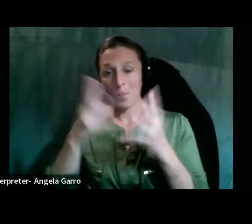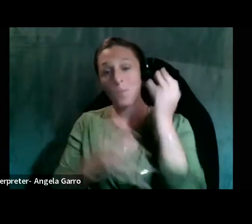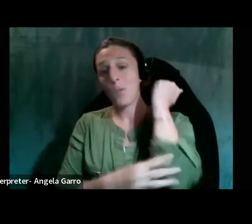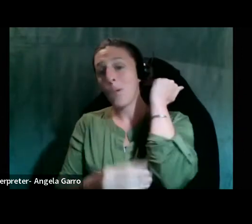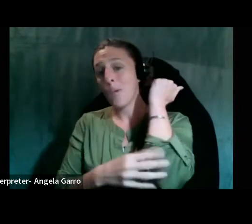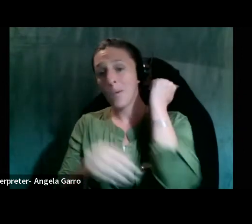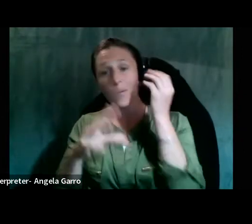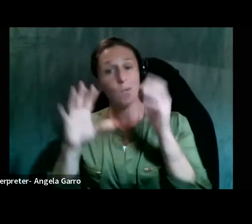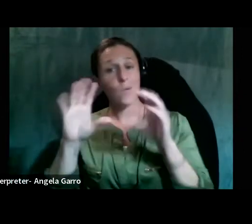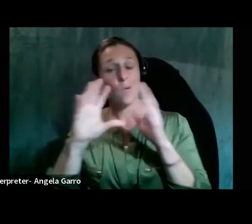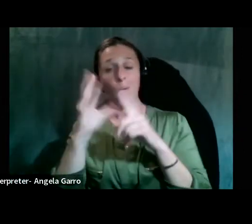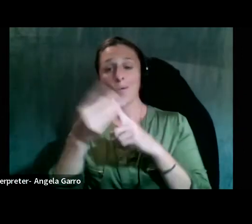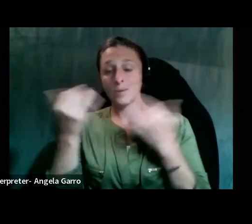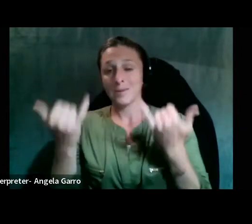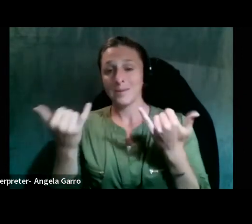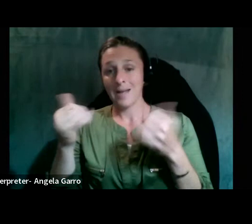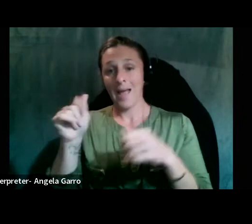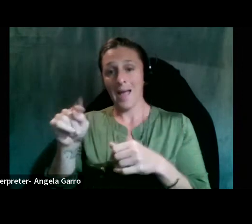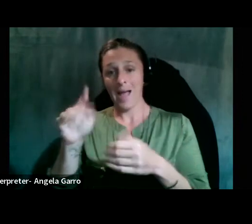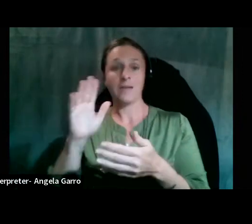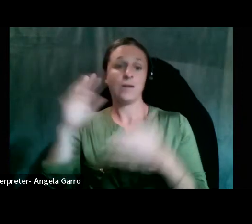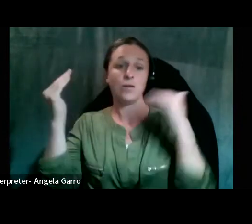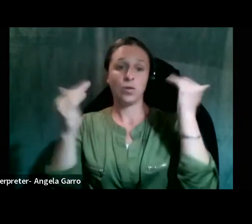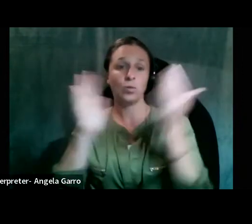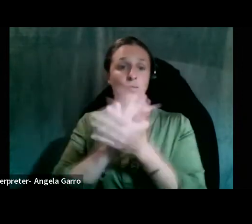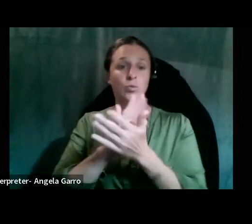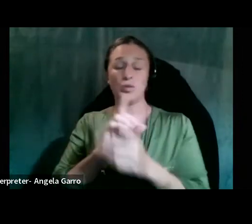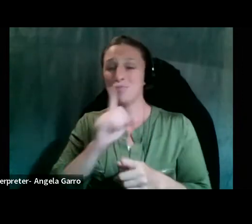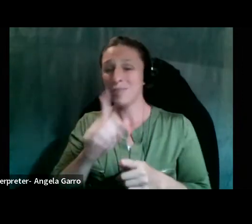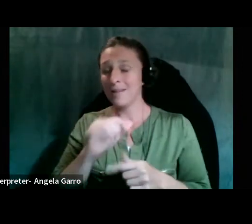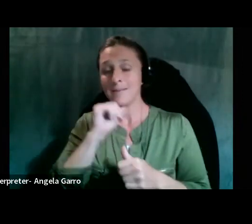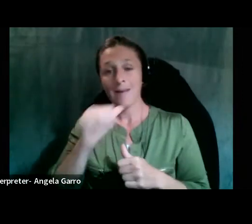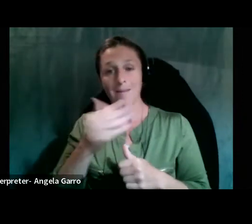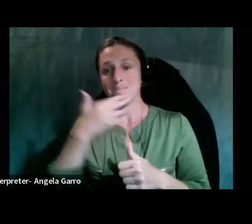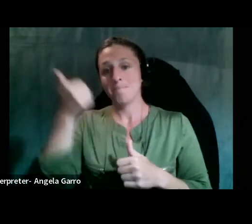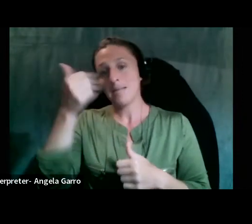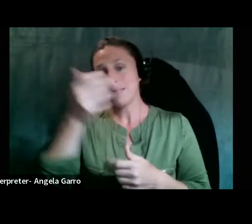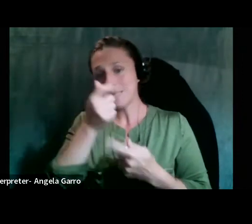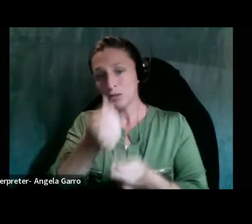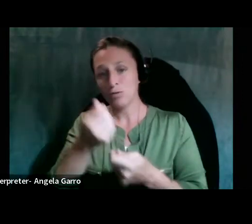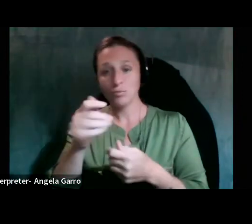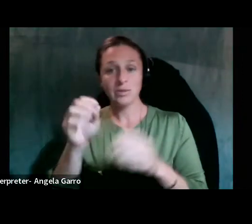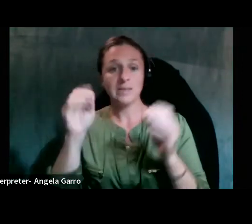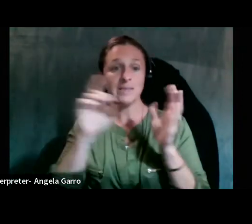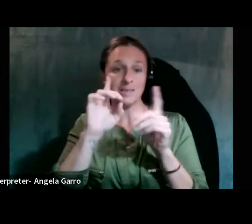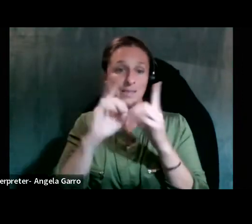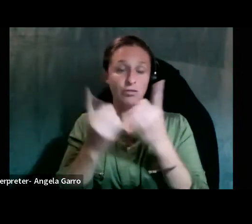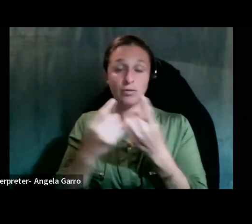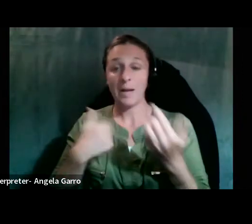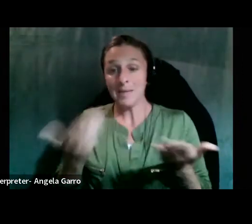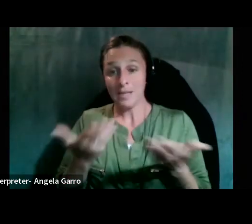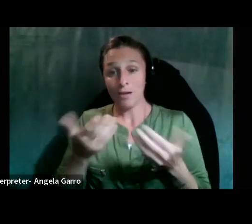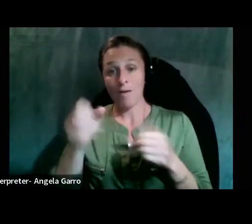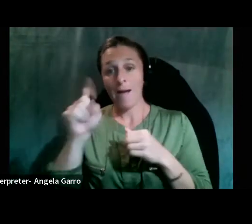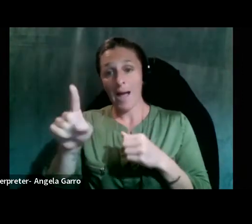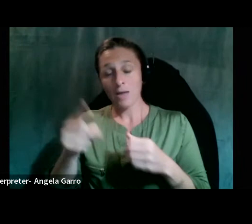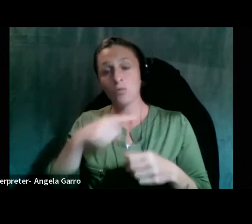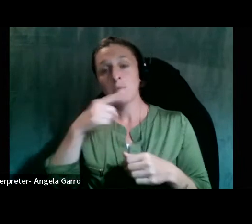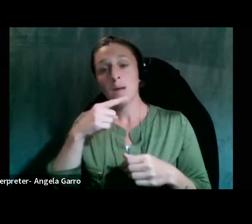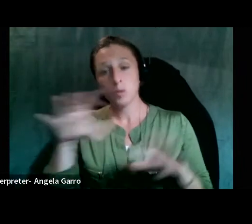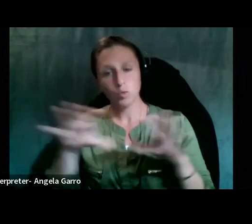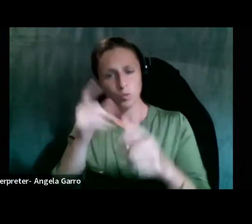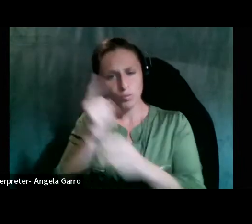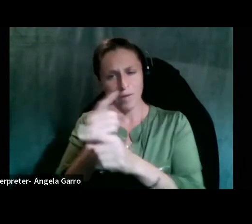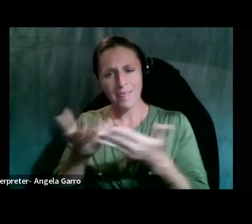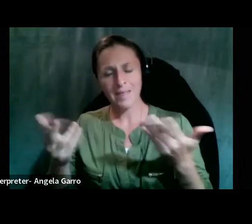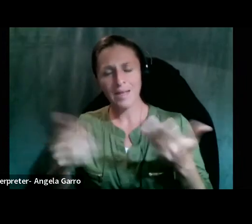adult school. Simply, it was not in the best interest of the district. I'm here to ask you publicly to do the right thing. Do the